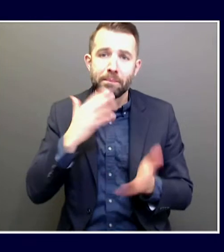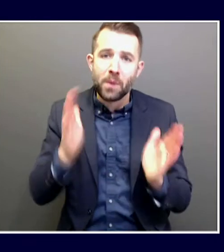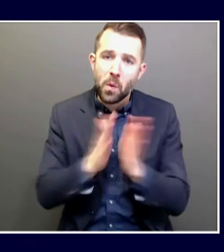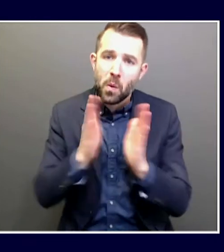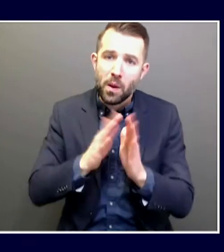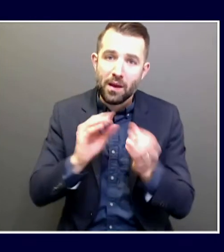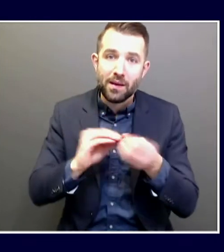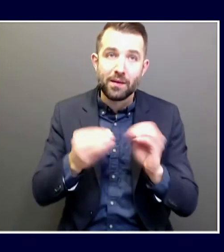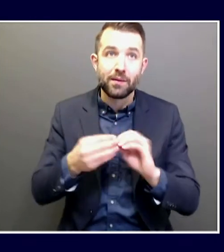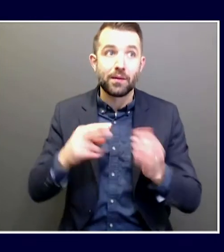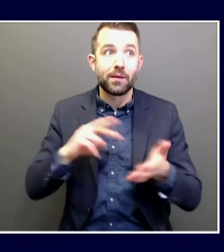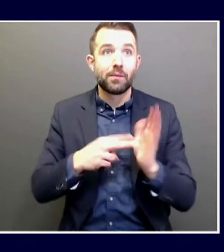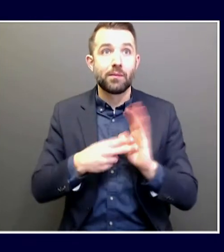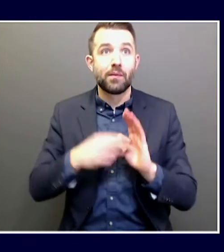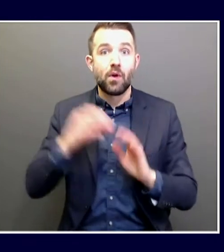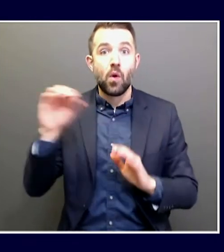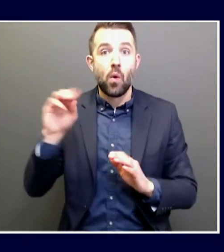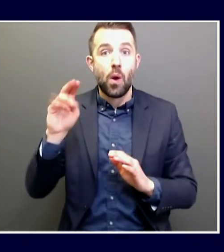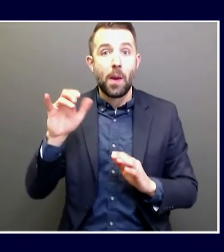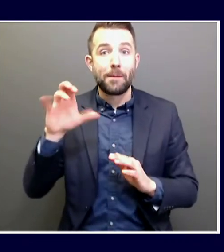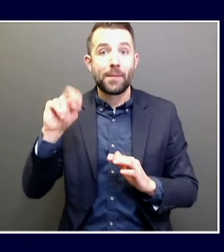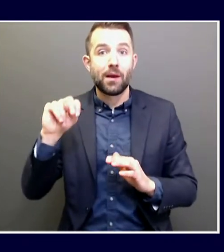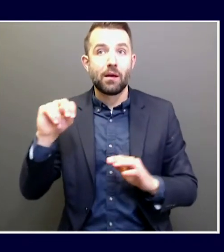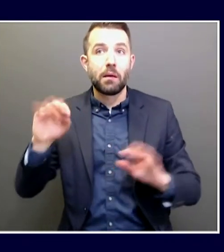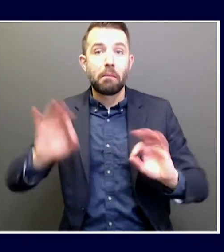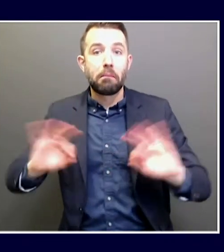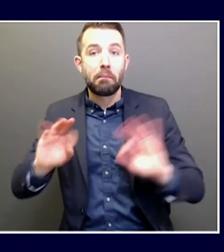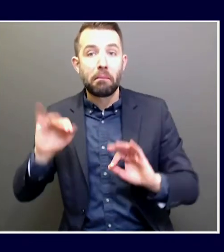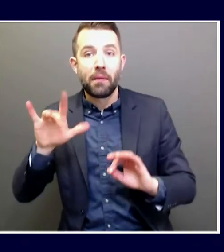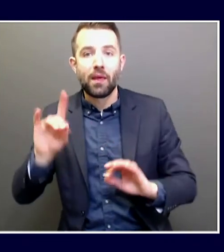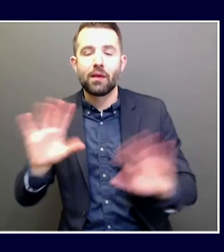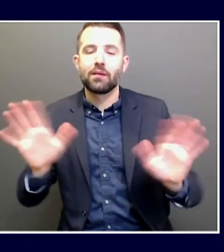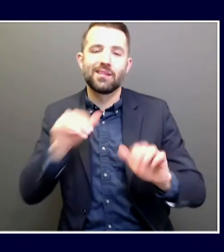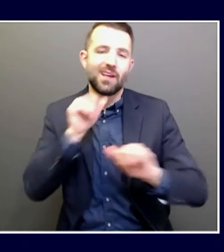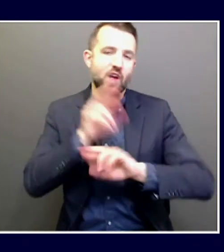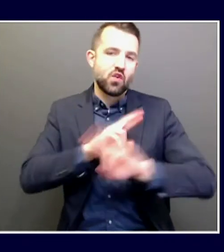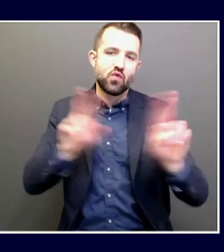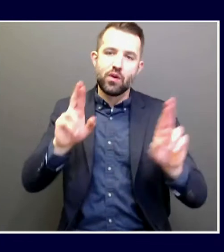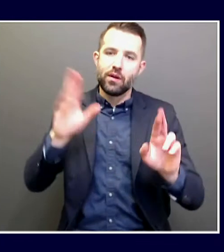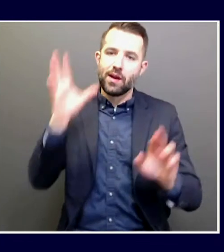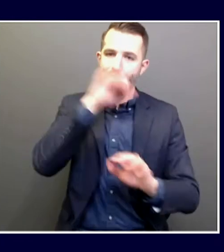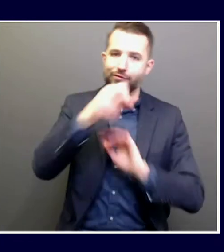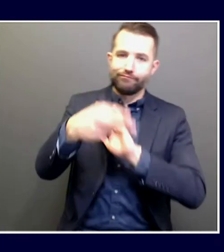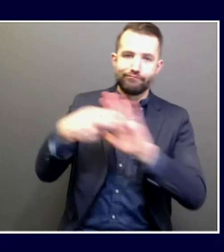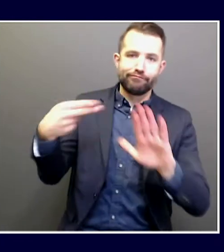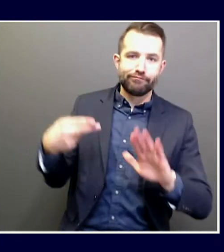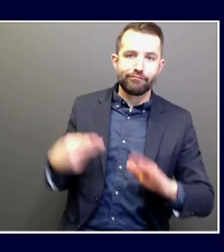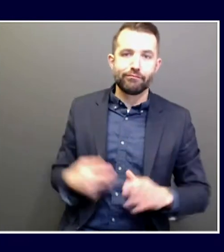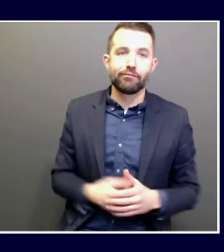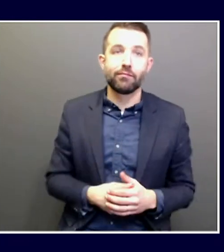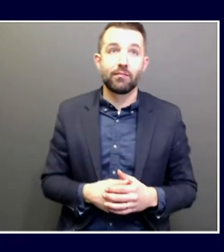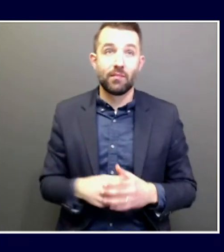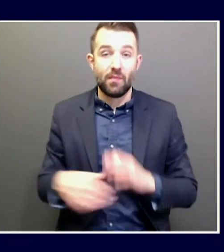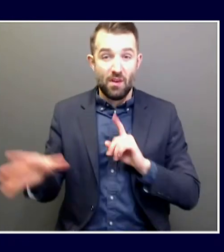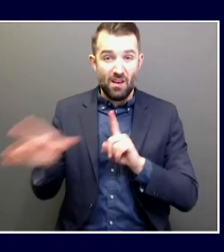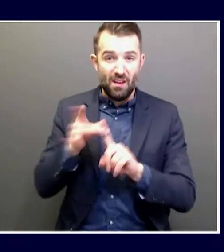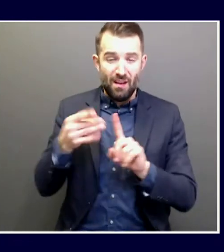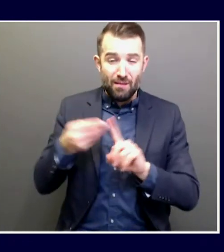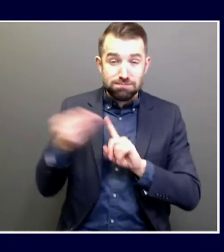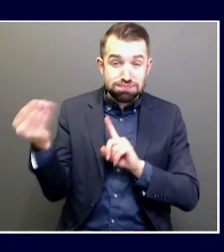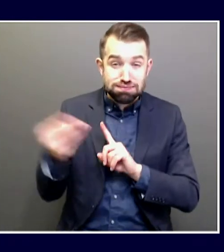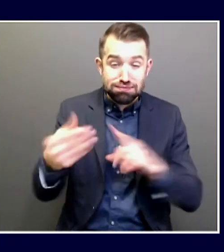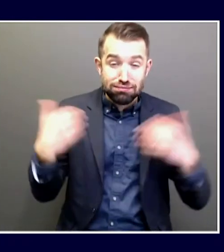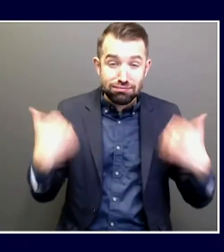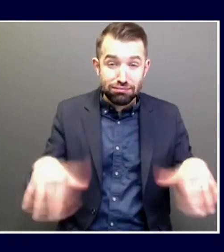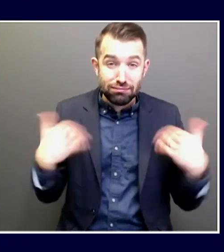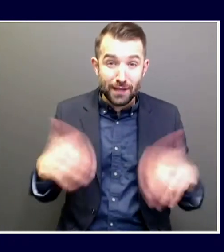more contagious. There's no question about that, but it's too early to tell for sure to what extent it's milder. There are early